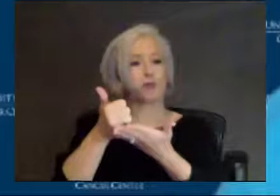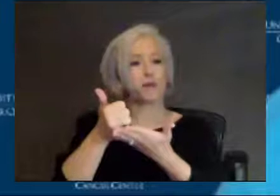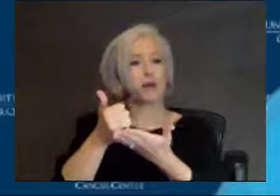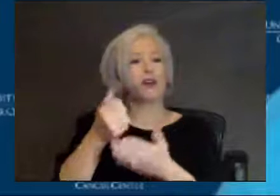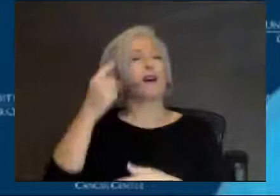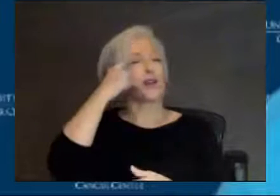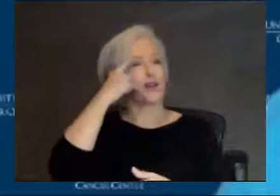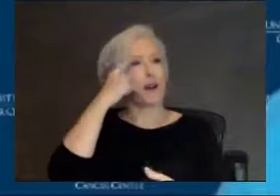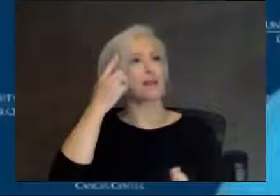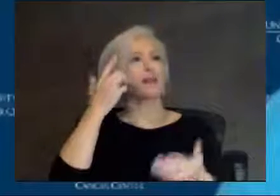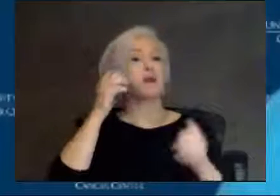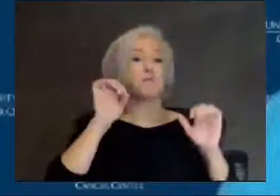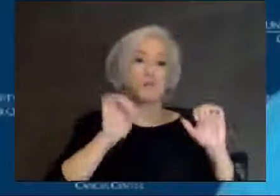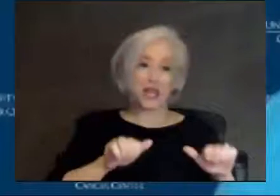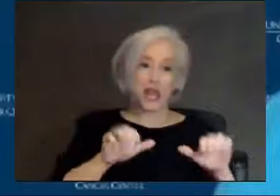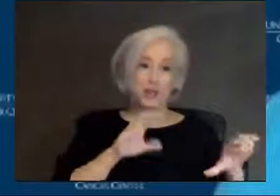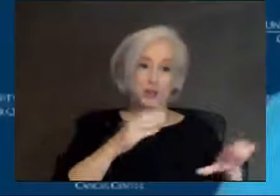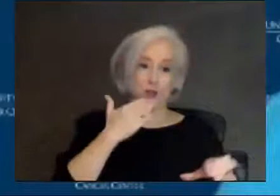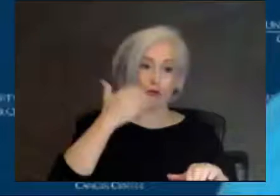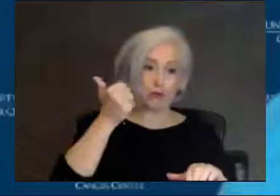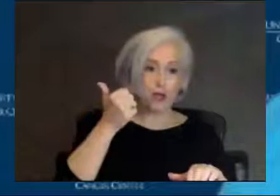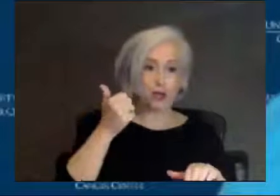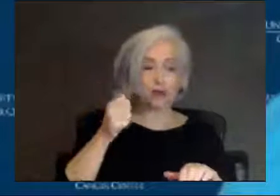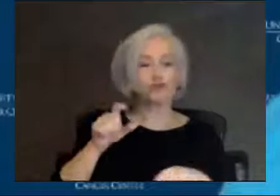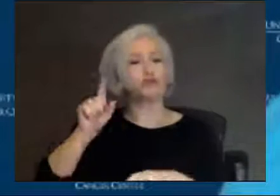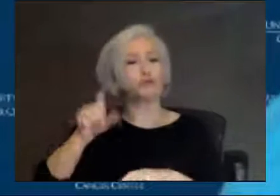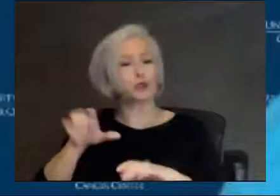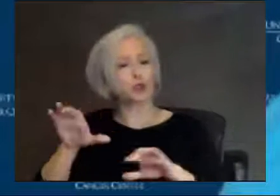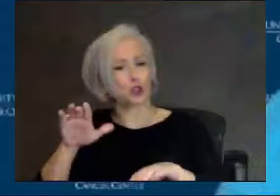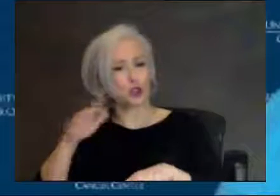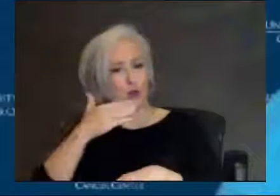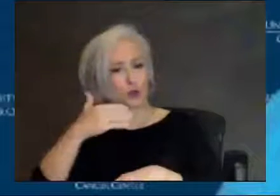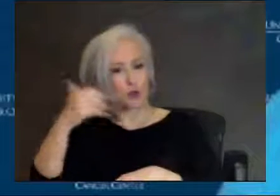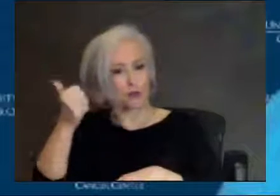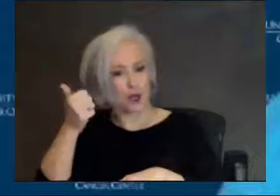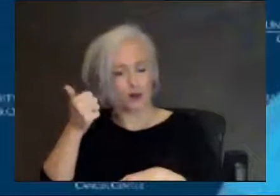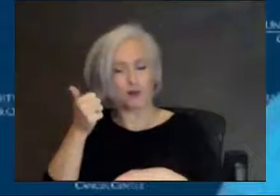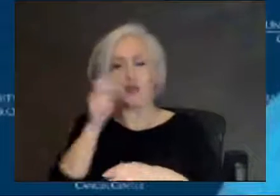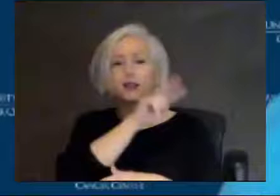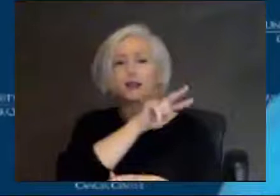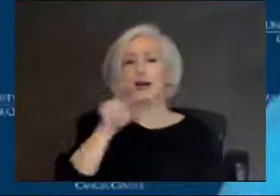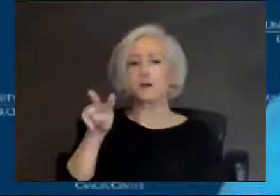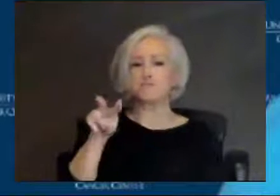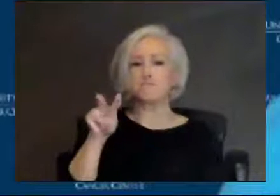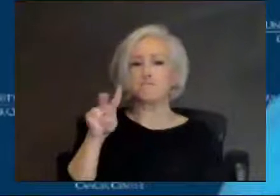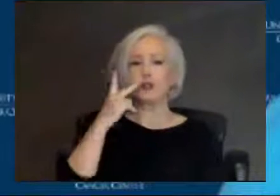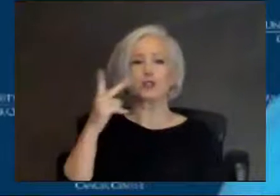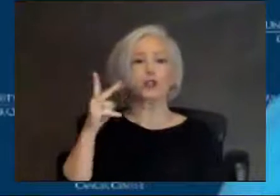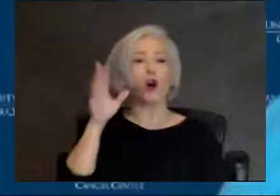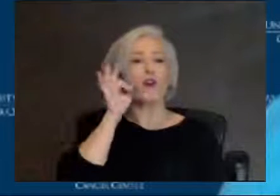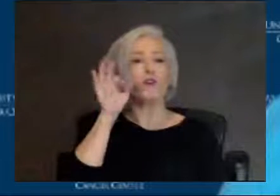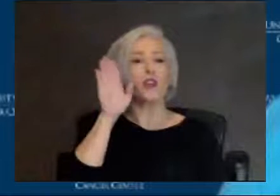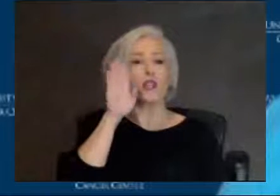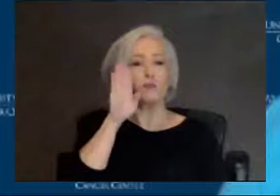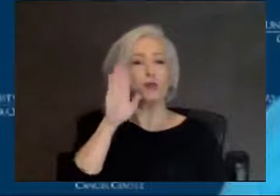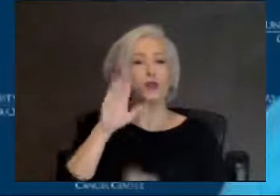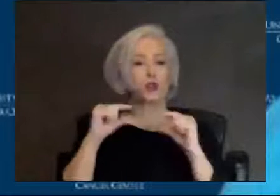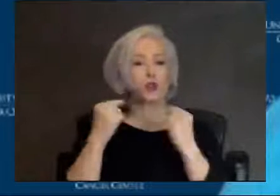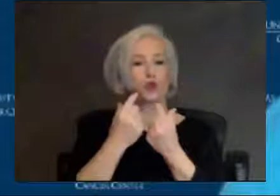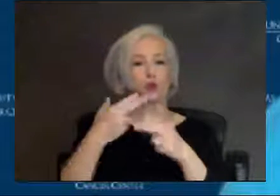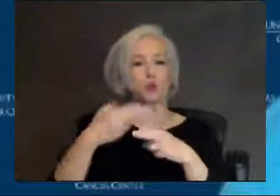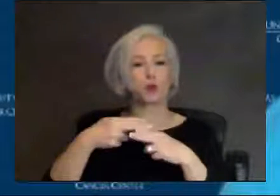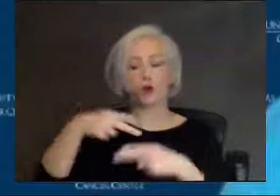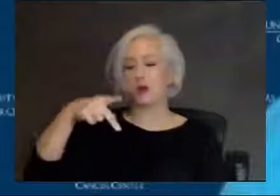I noticed an ad on Facebook for Pivot, and it sounded interesting. I went to